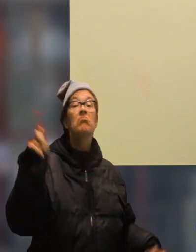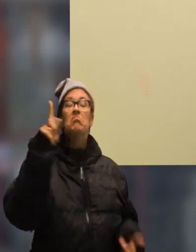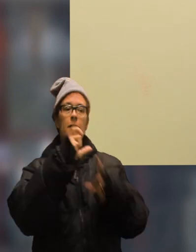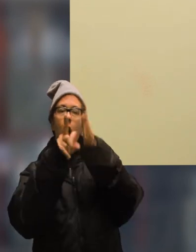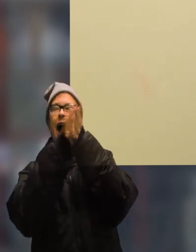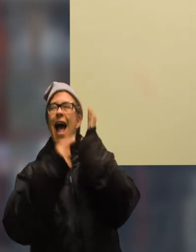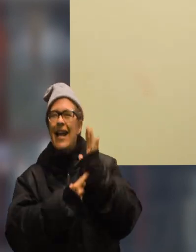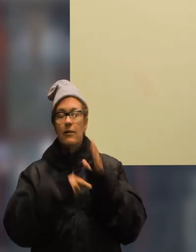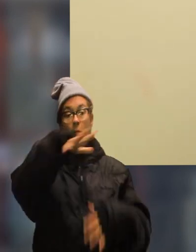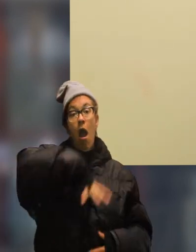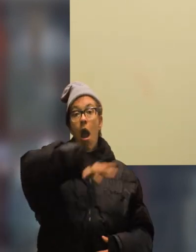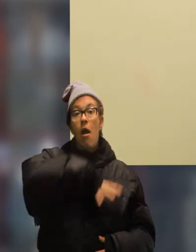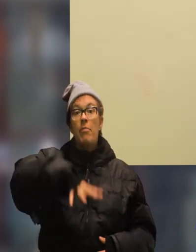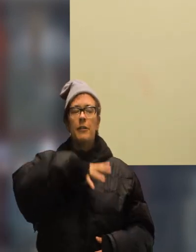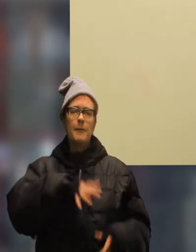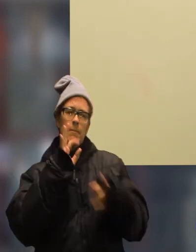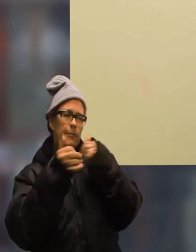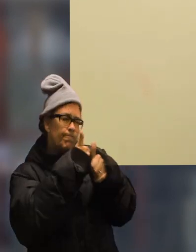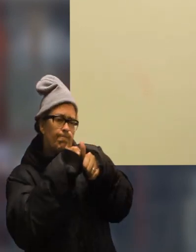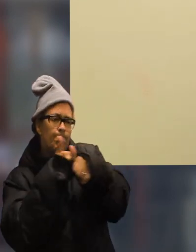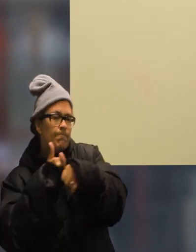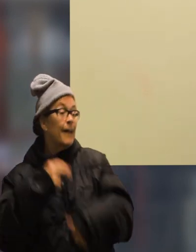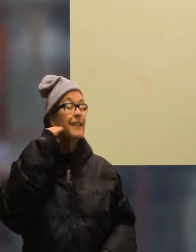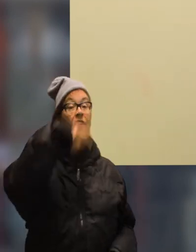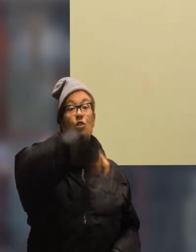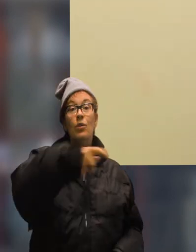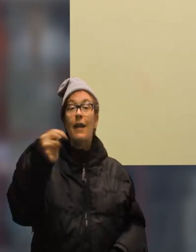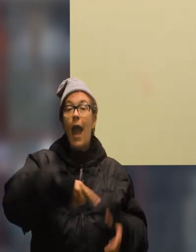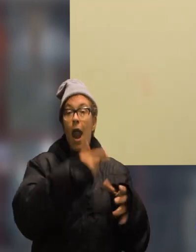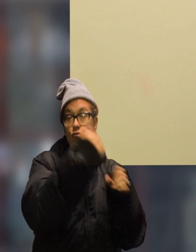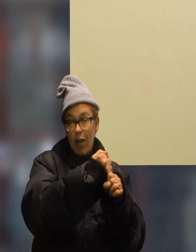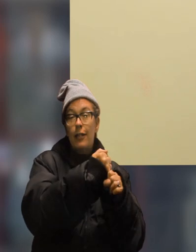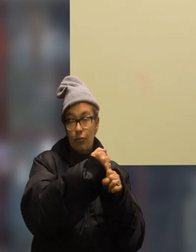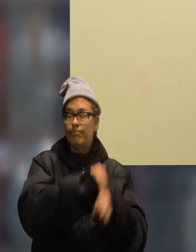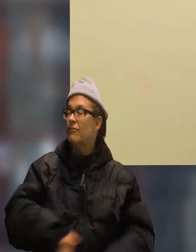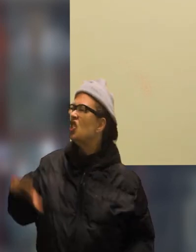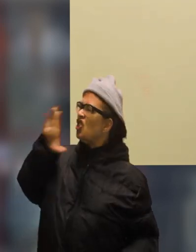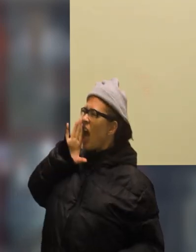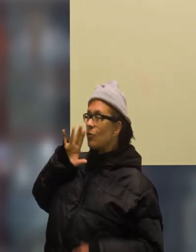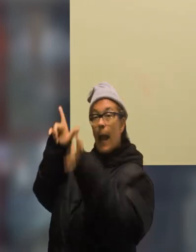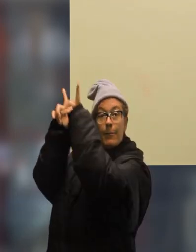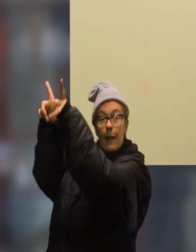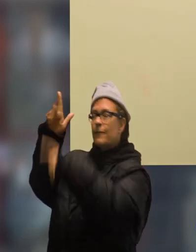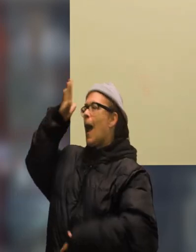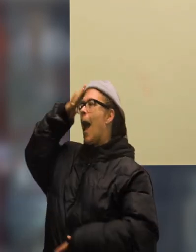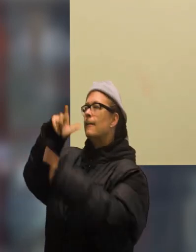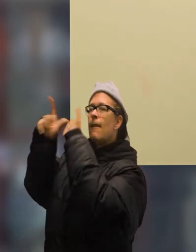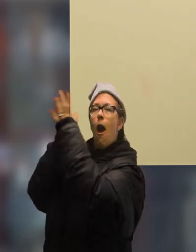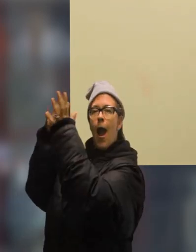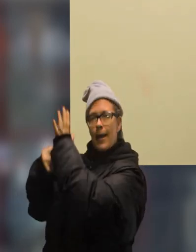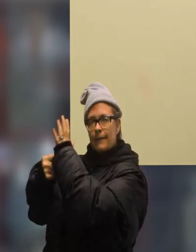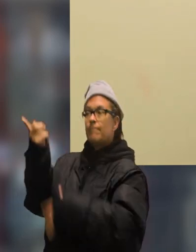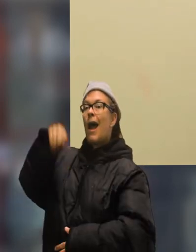Dahi department, who specialise in supporting the deaf students in Allerton Grange. Big shout out to Kim Davis, the head of